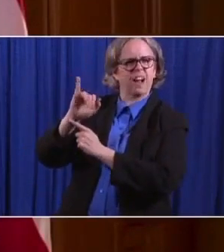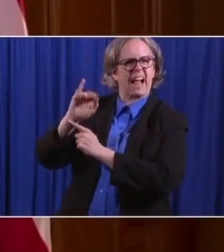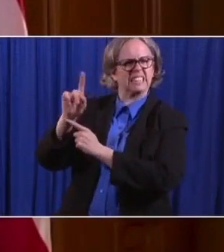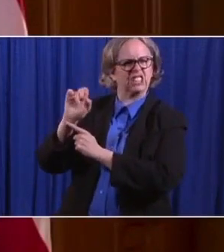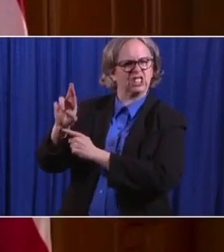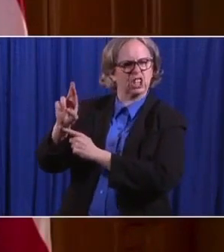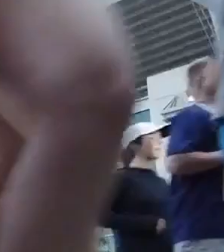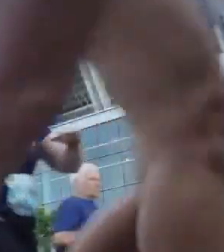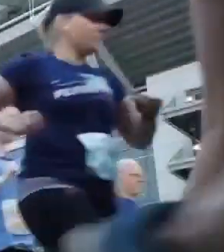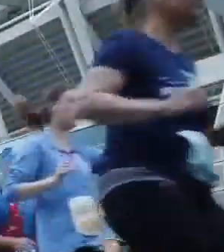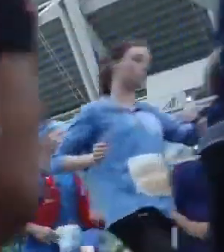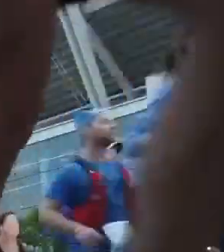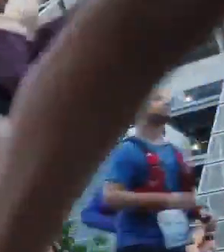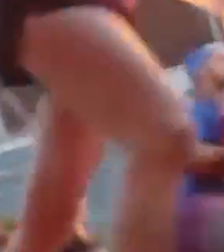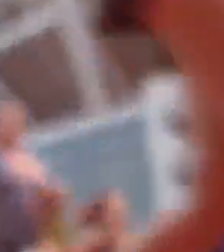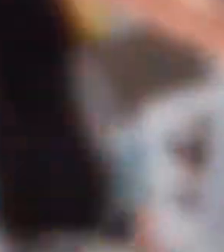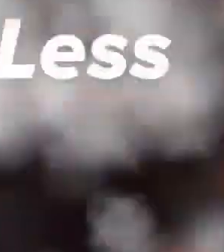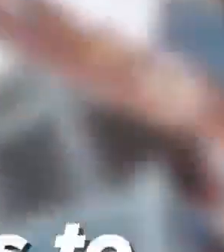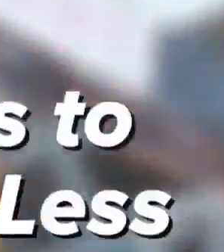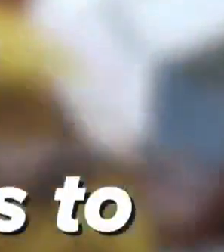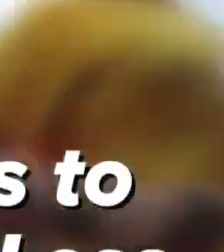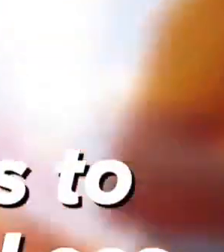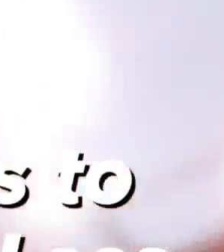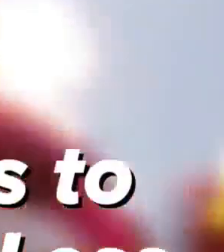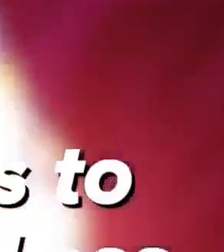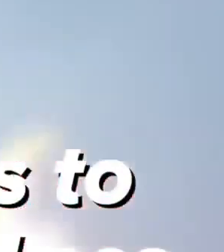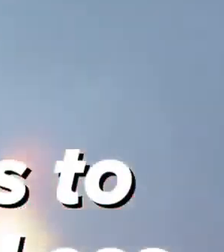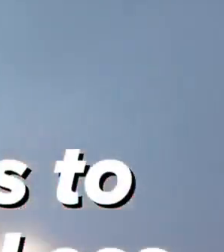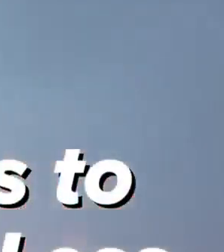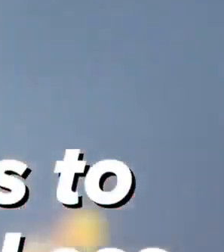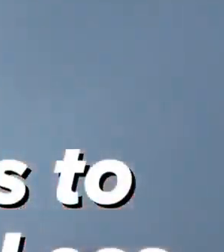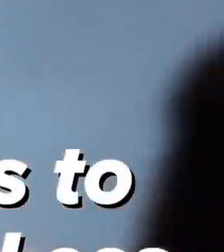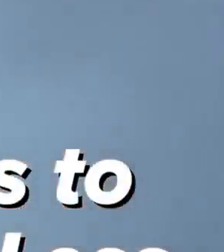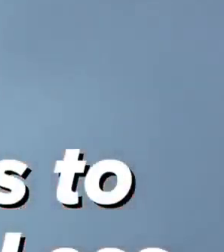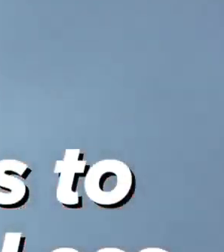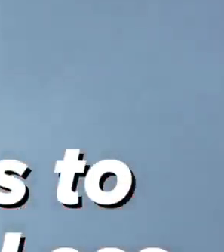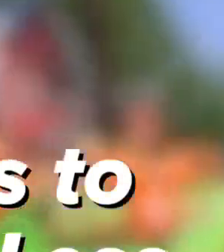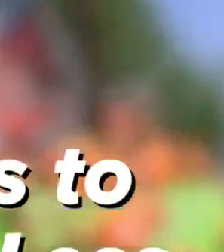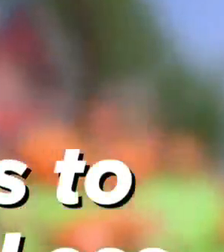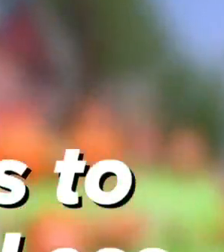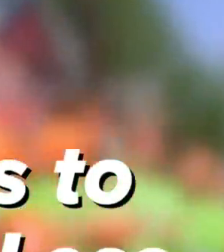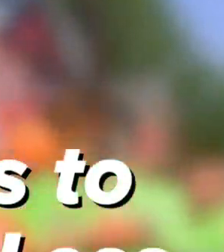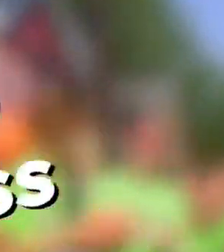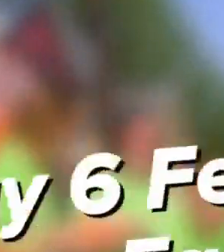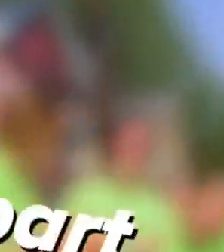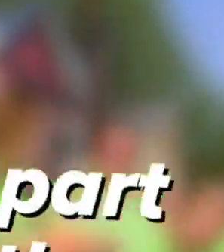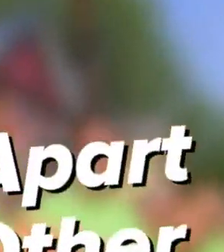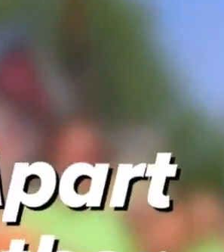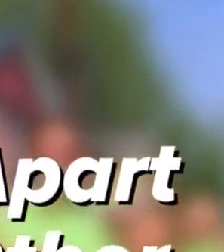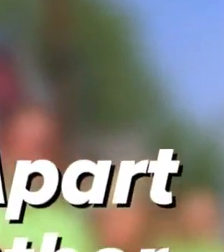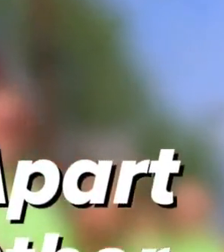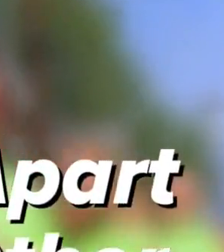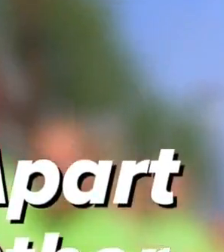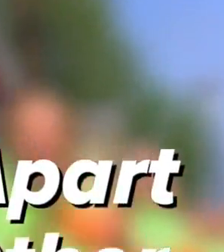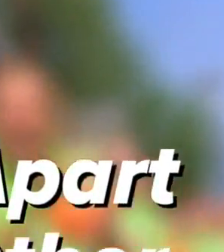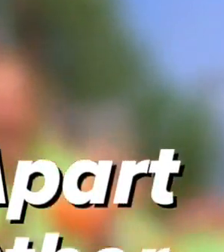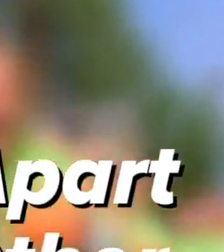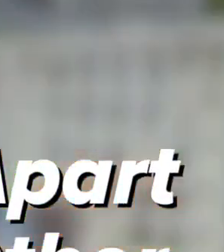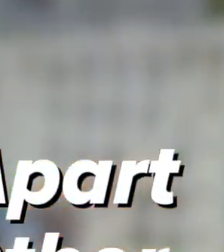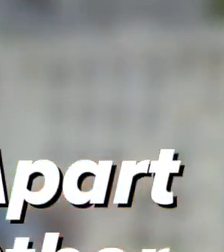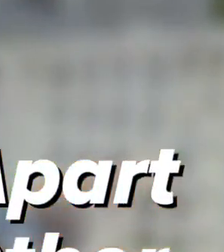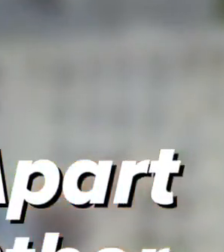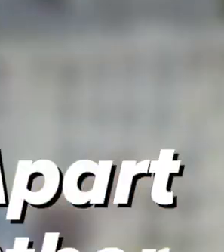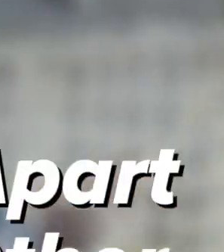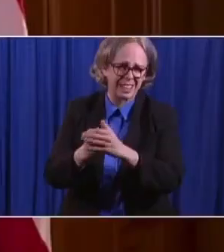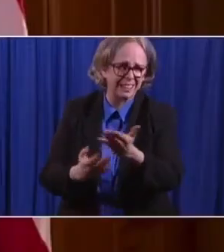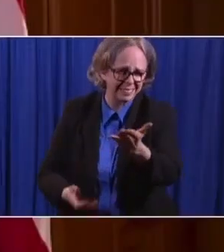health orders Monday. For outdoor events, he's recommending people keep their groups to 10 or fewer people and asking those groups to stay 6 feet